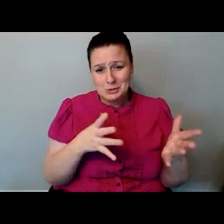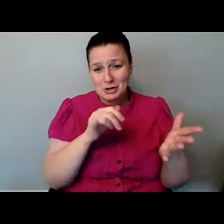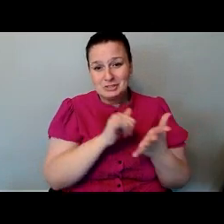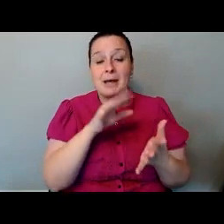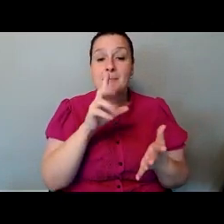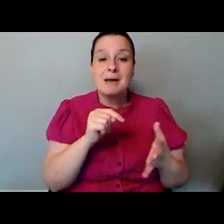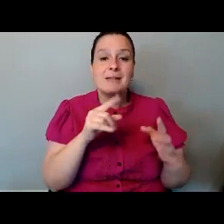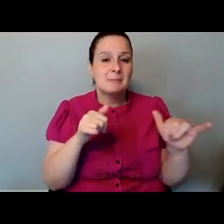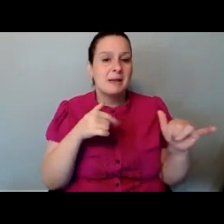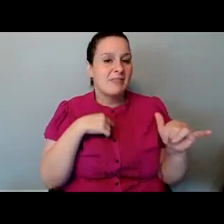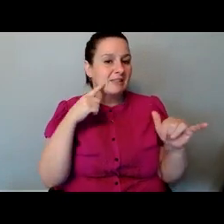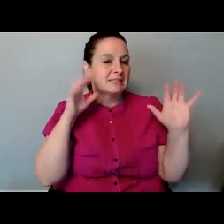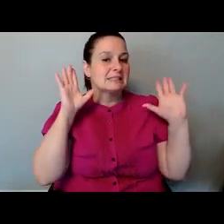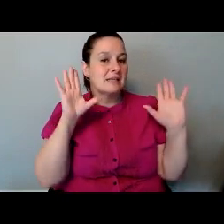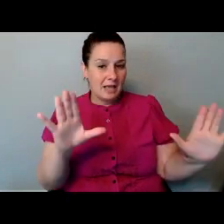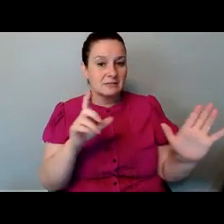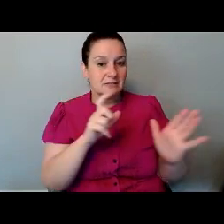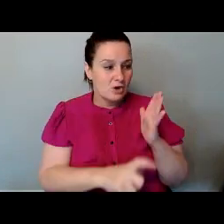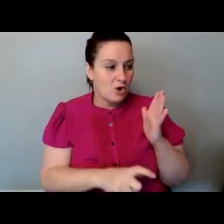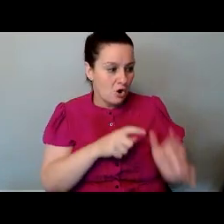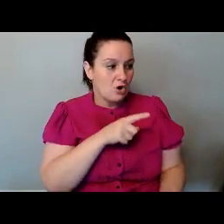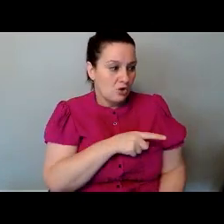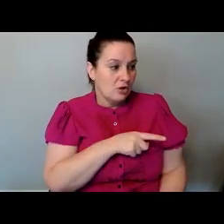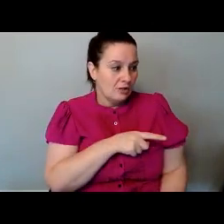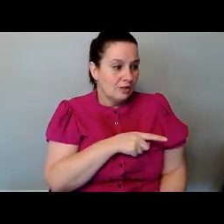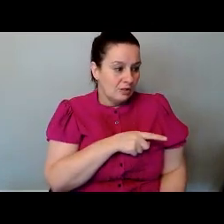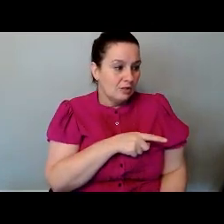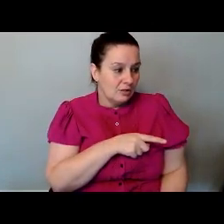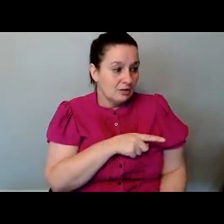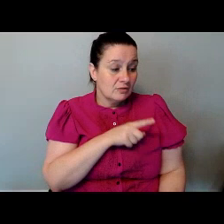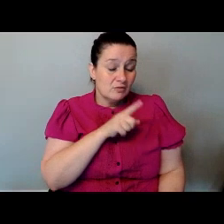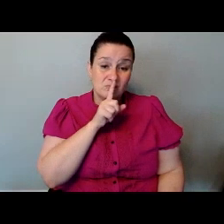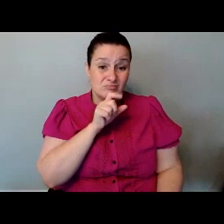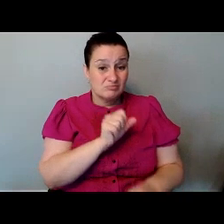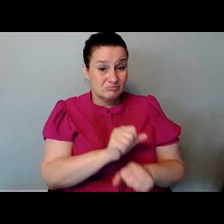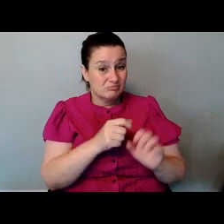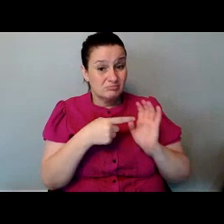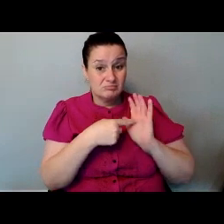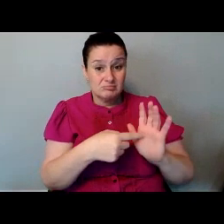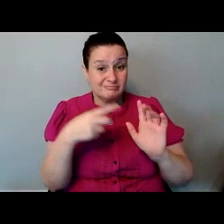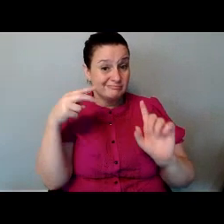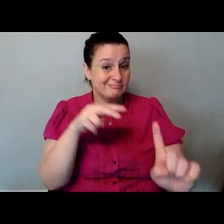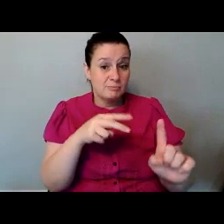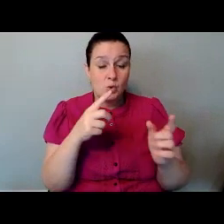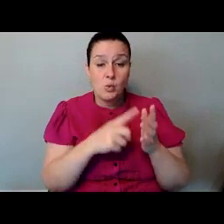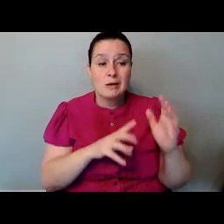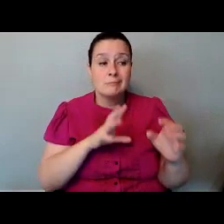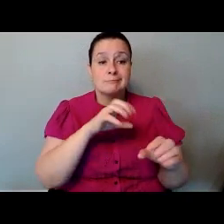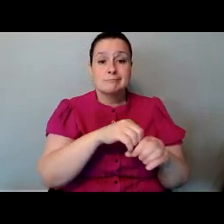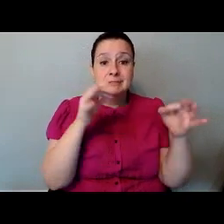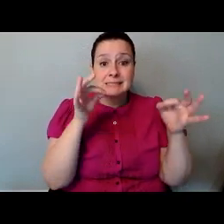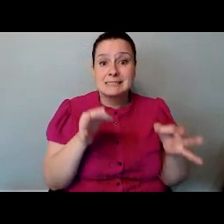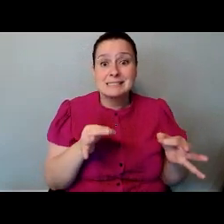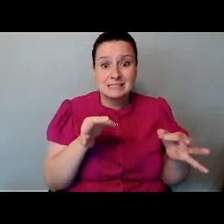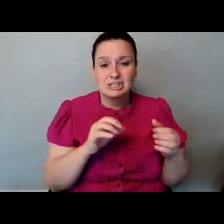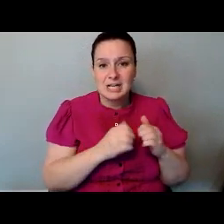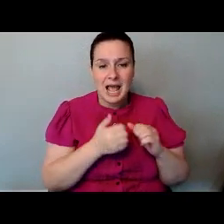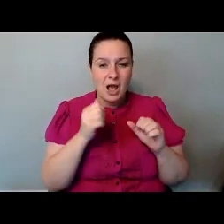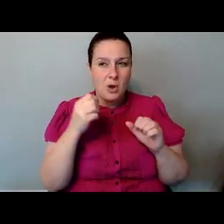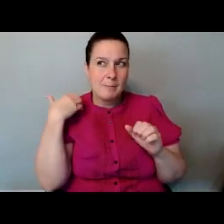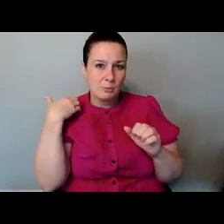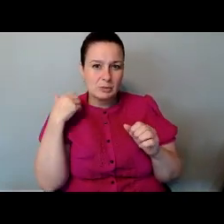think this was an excellent article, and really brings into the perspective of like what goes into a decision and how employers might think about